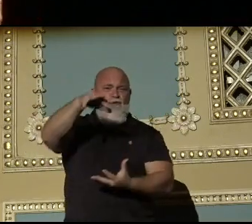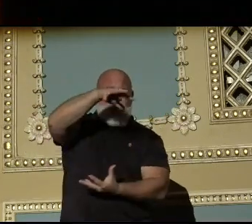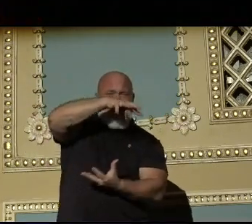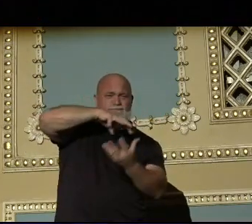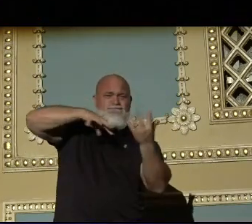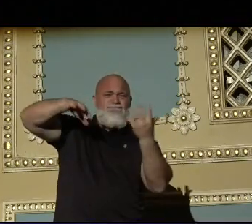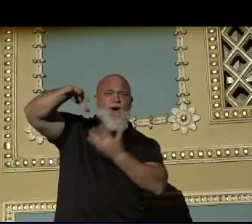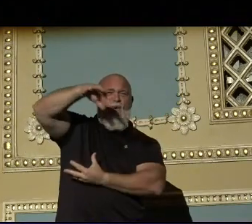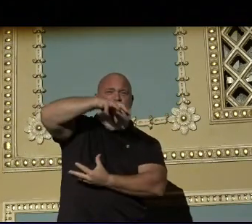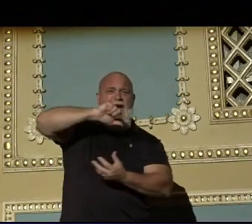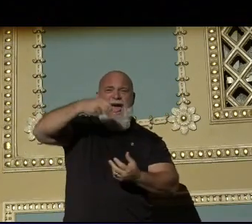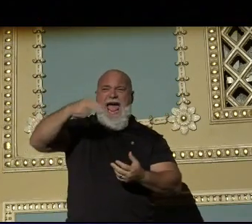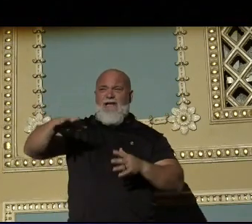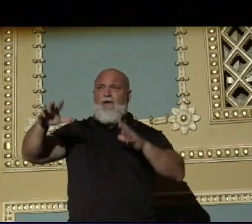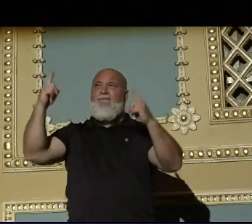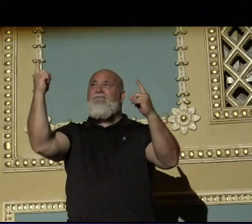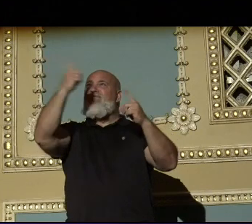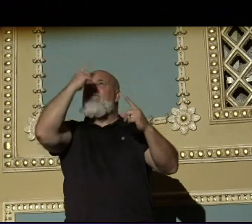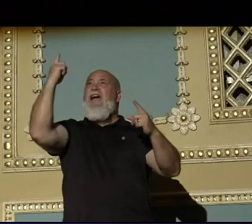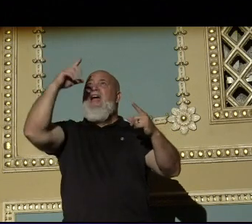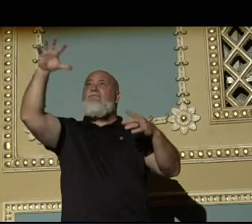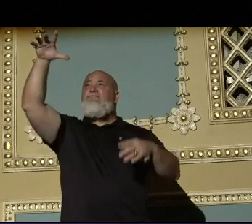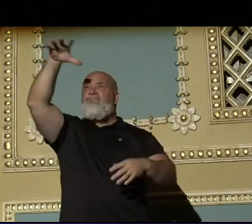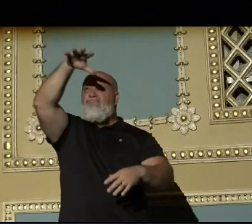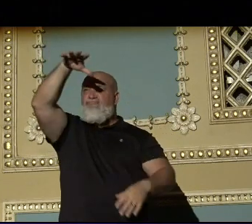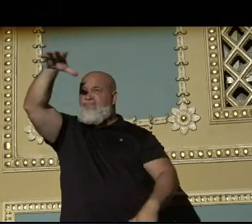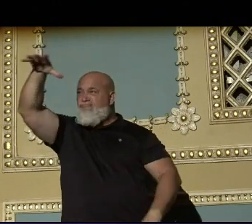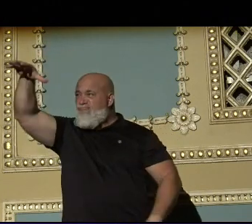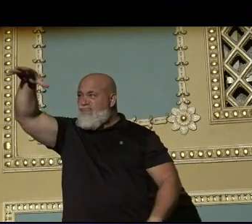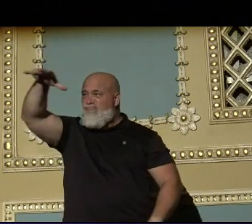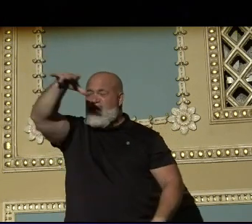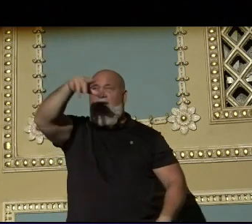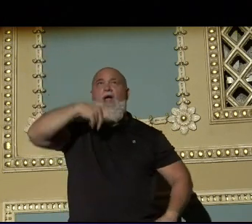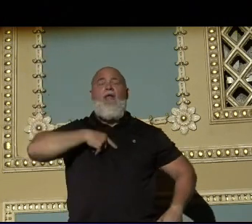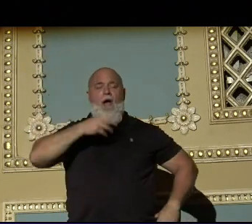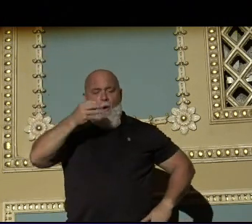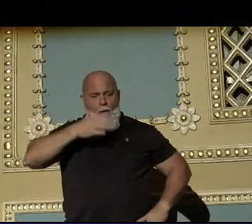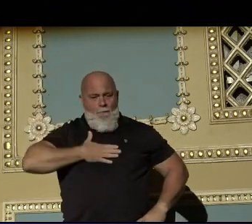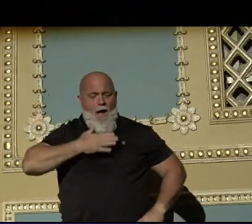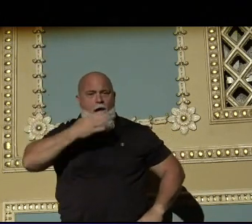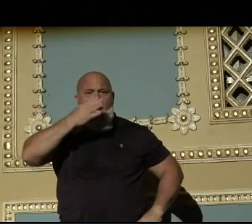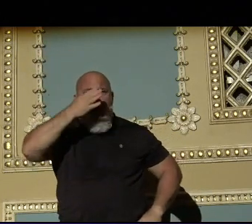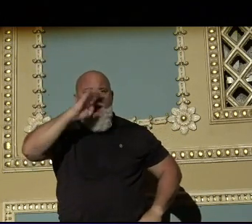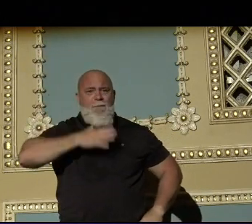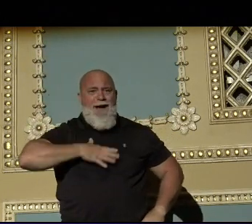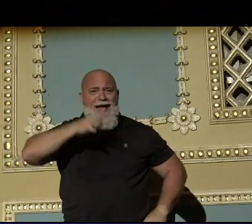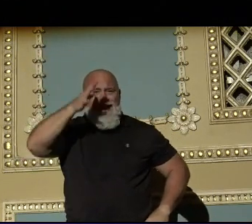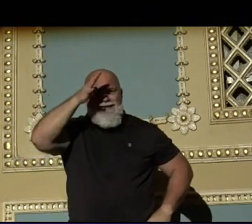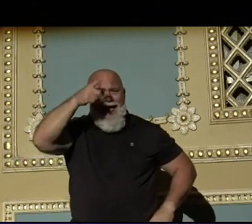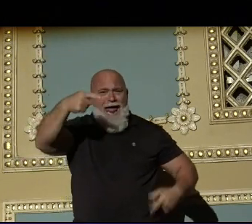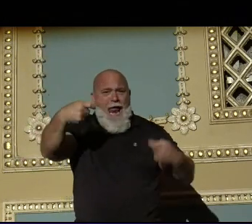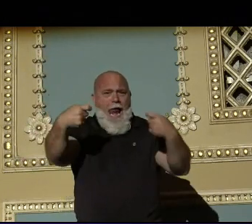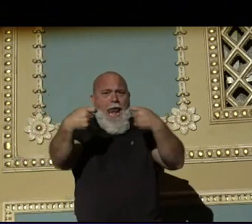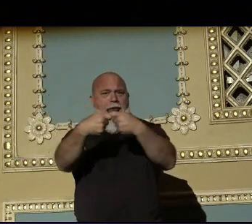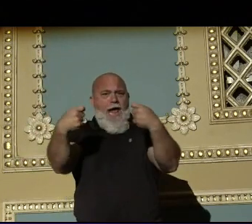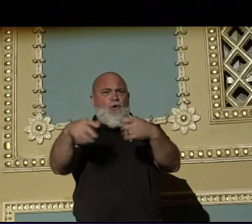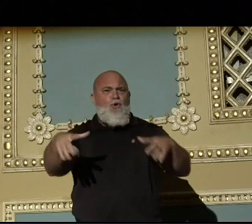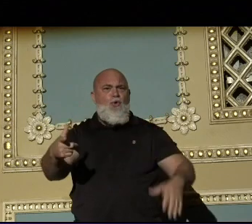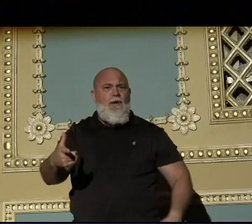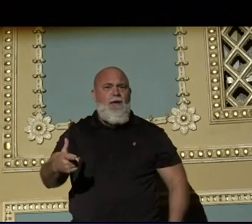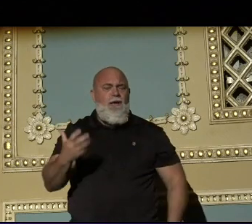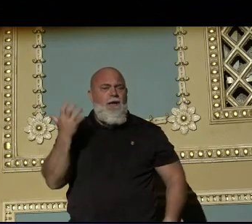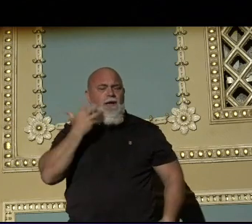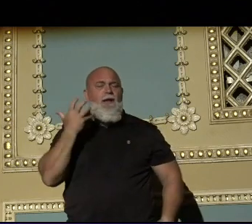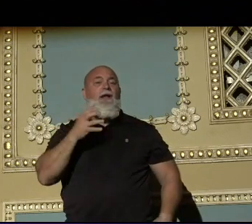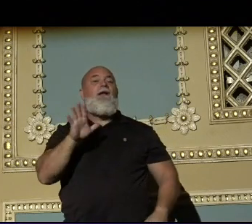out of the fan down to the ground. And I thought, oh my gosh, my dad's been electrocuted. Now, it had been